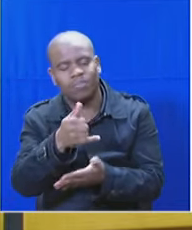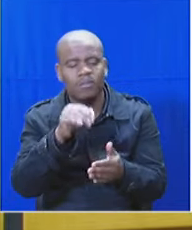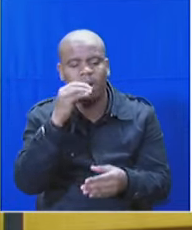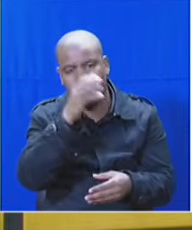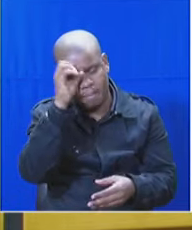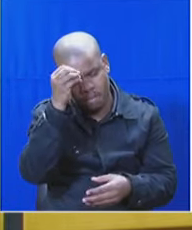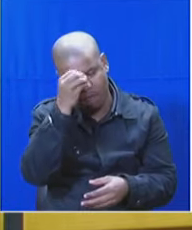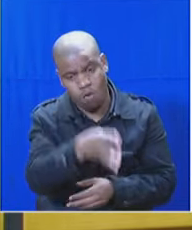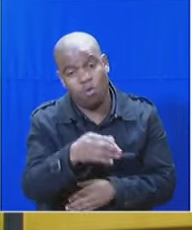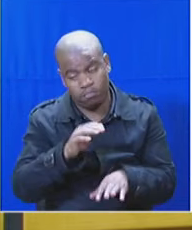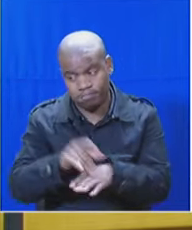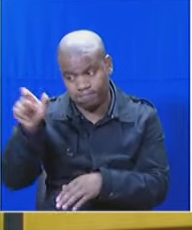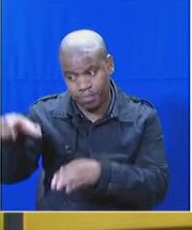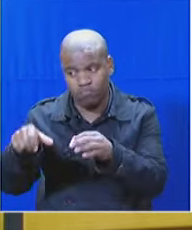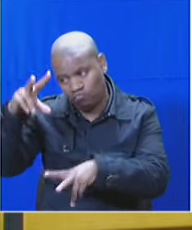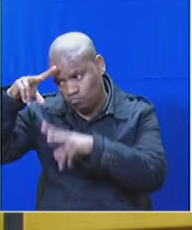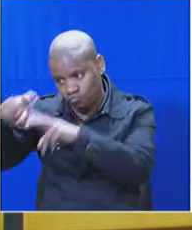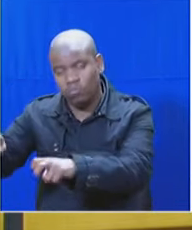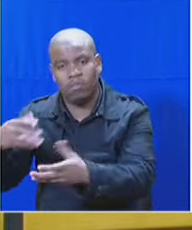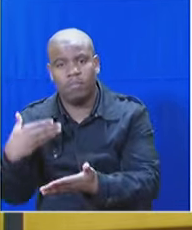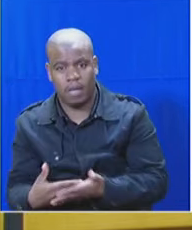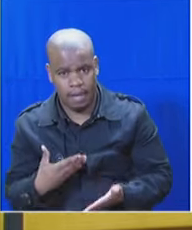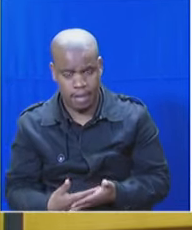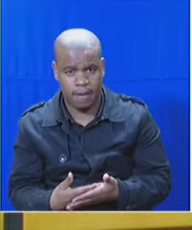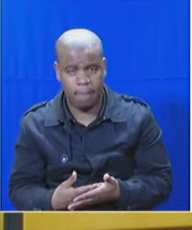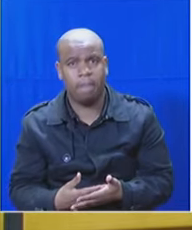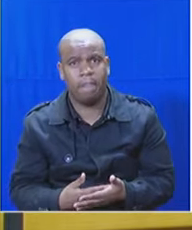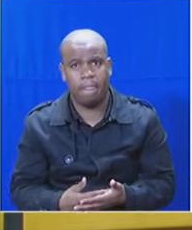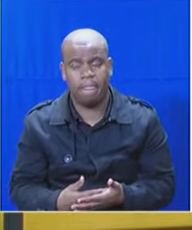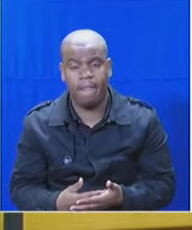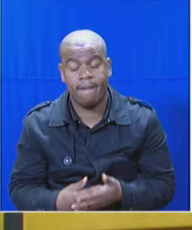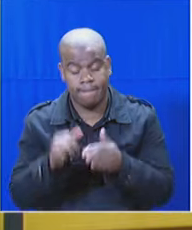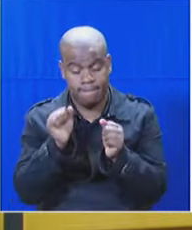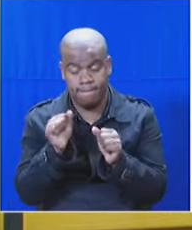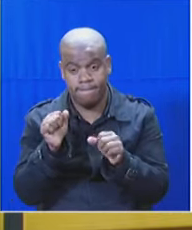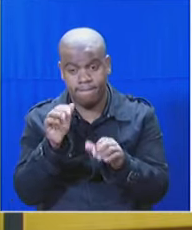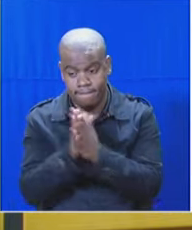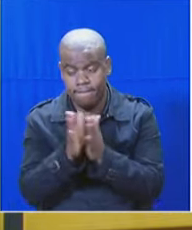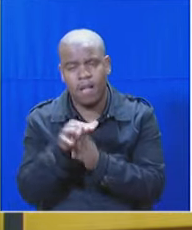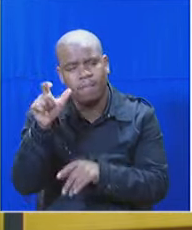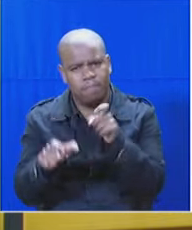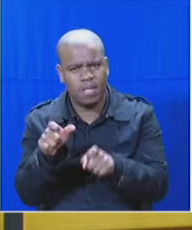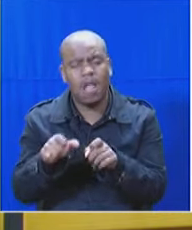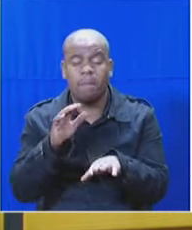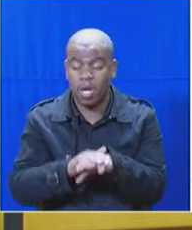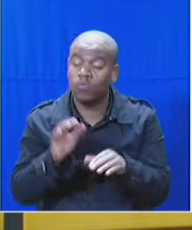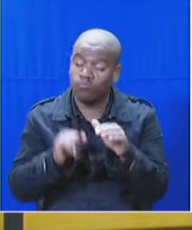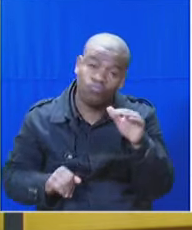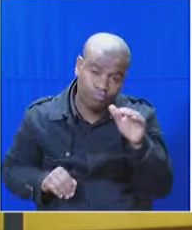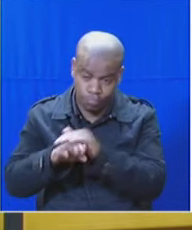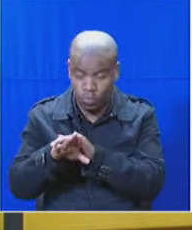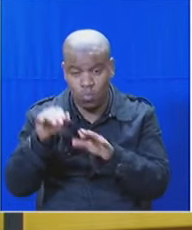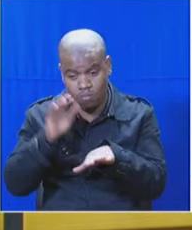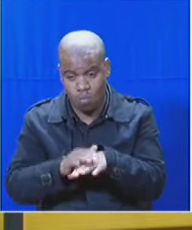go beyond citing corruption, which we agree with, to also go to super exploitation